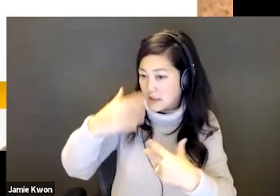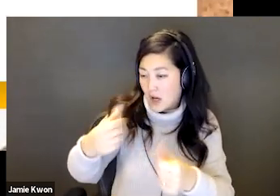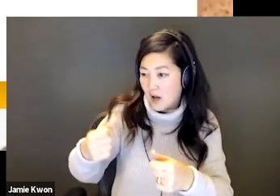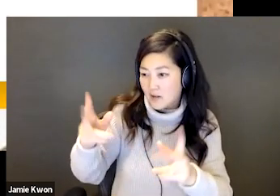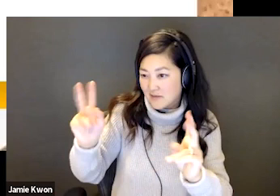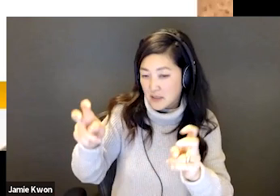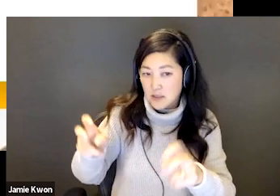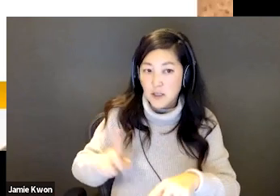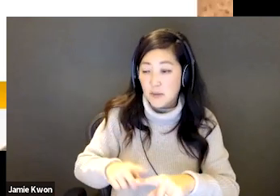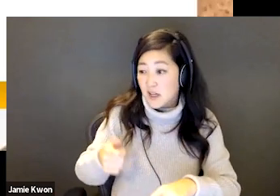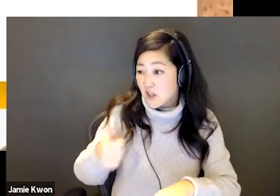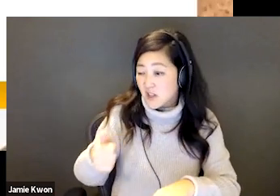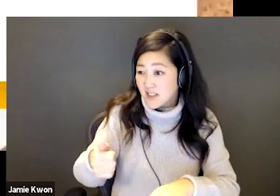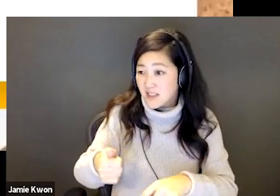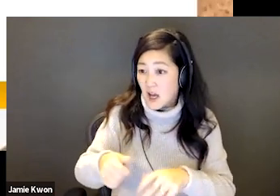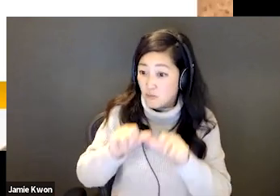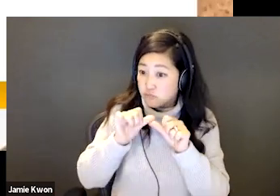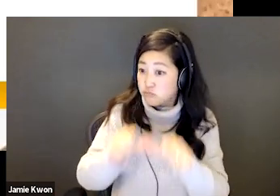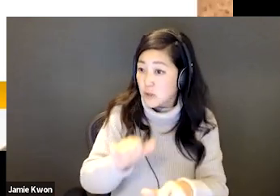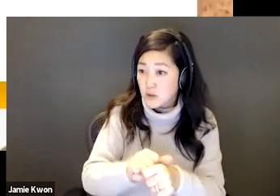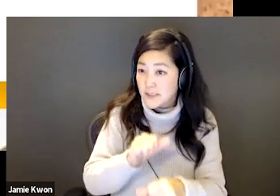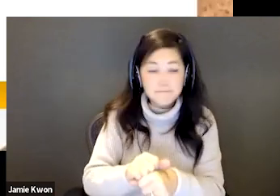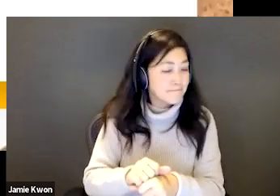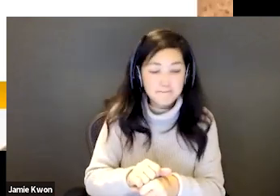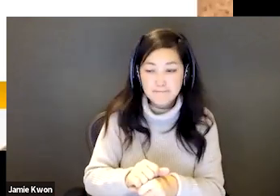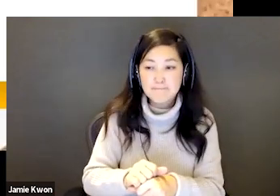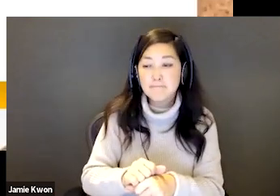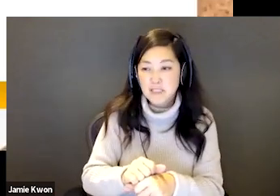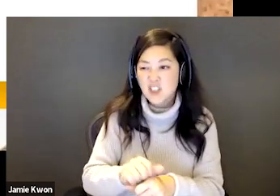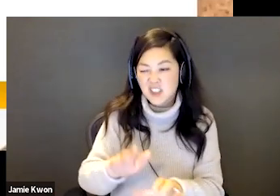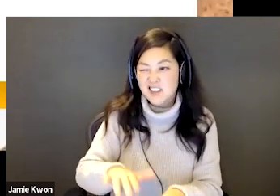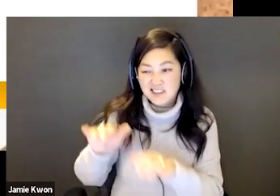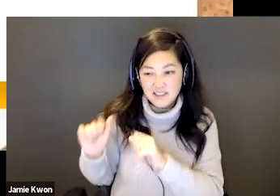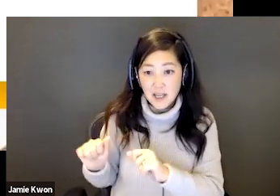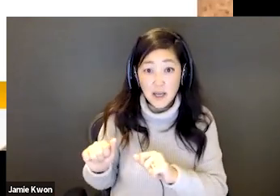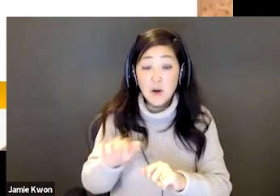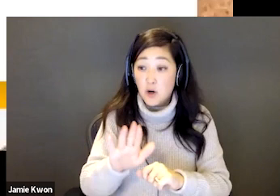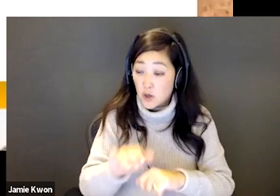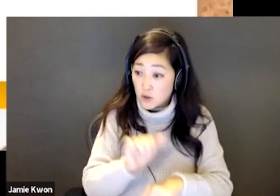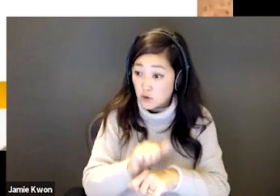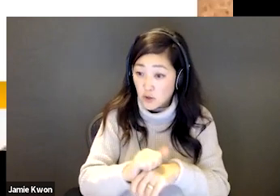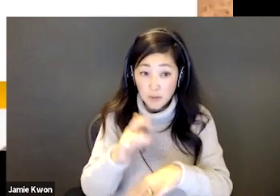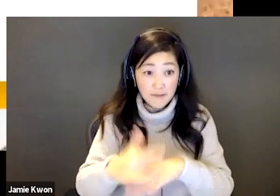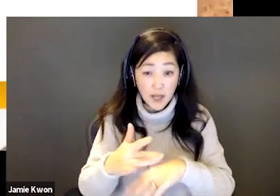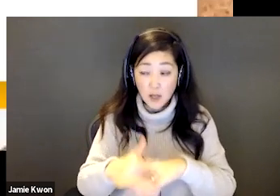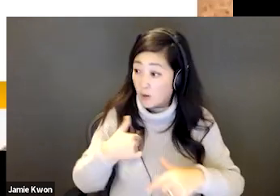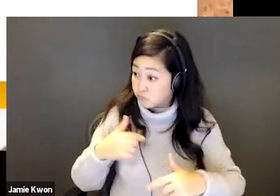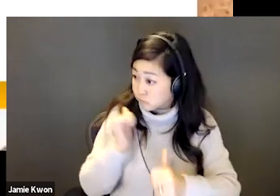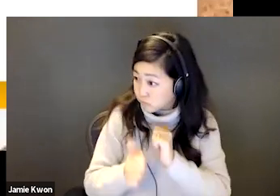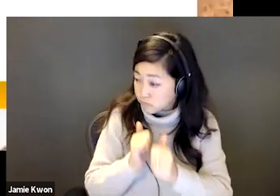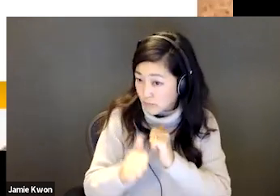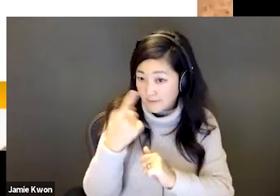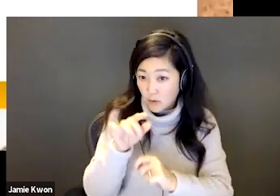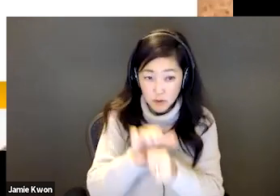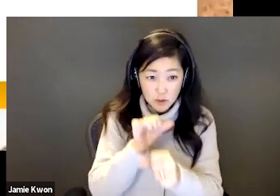long. When her position came open, I competed for the job with a colleague I thought that